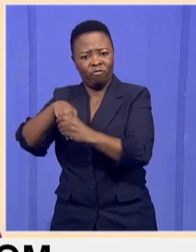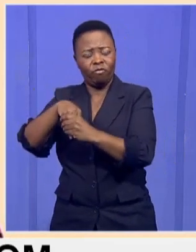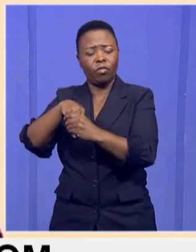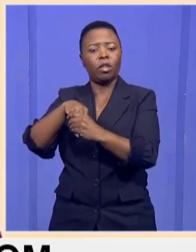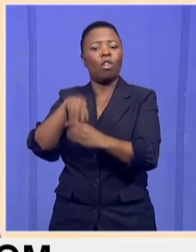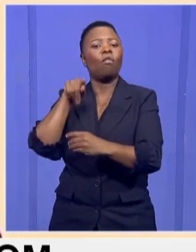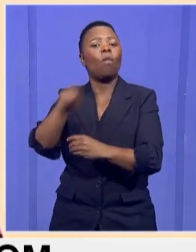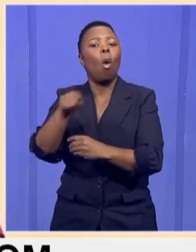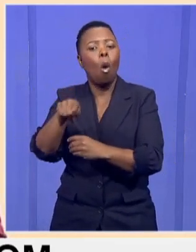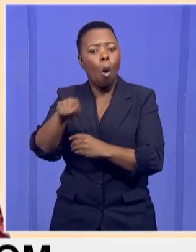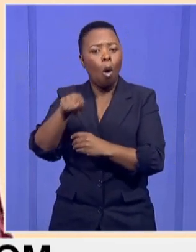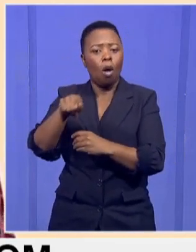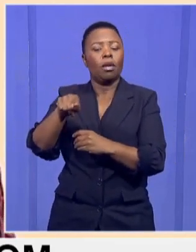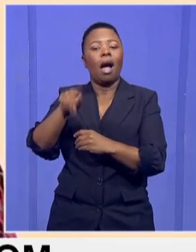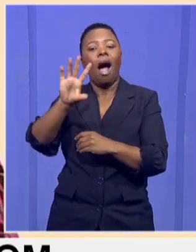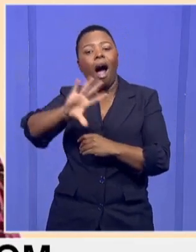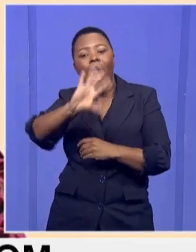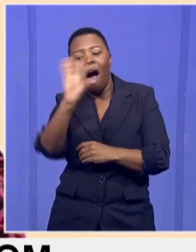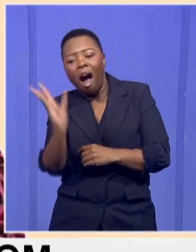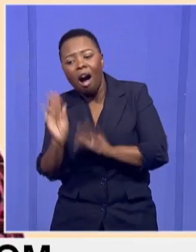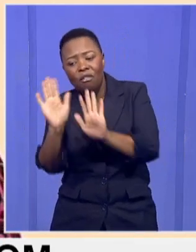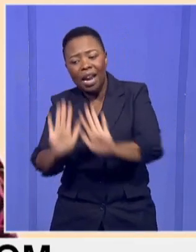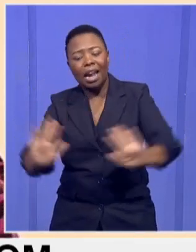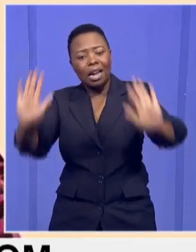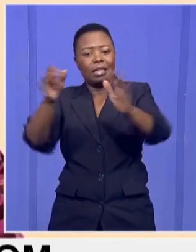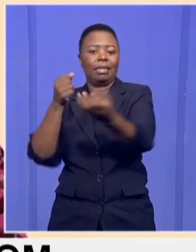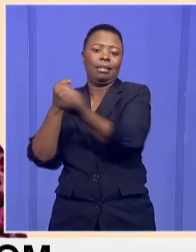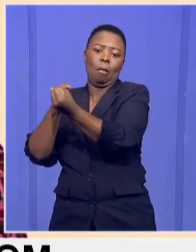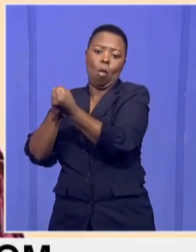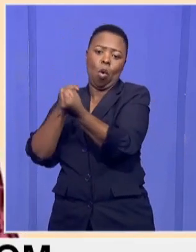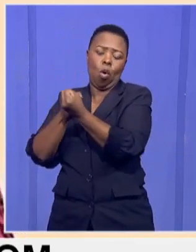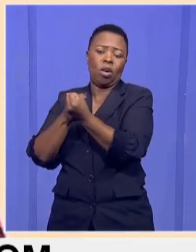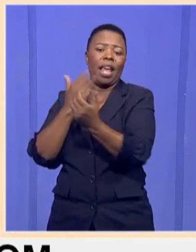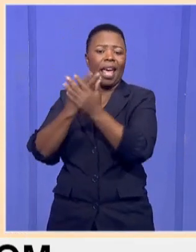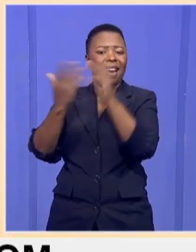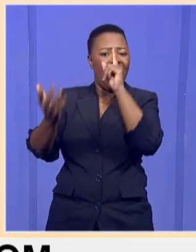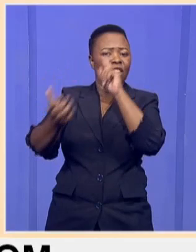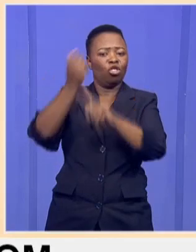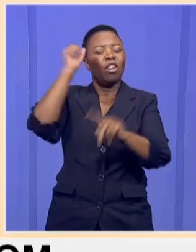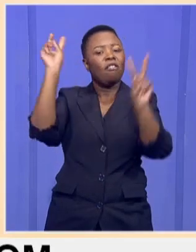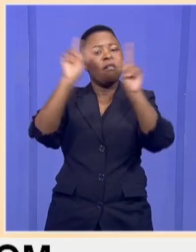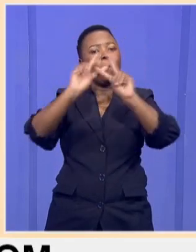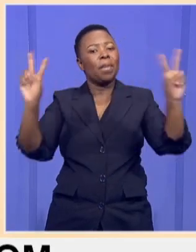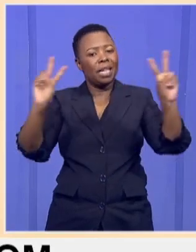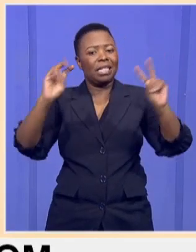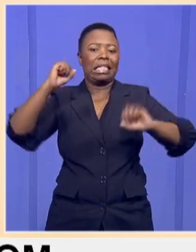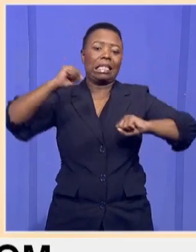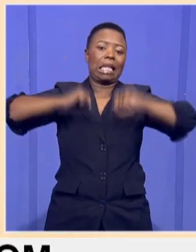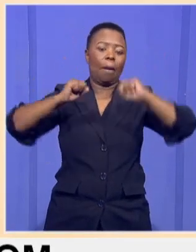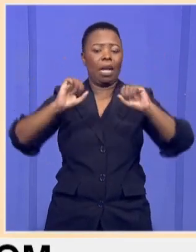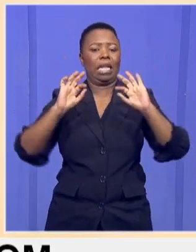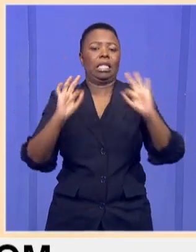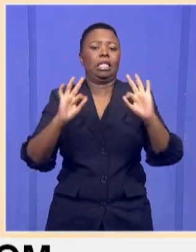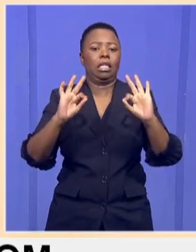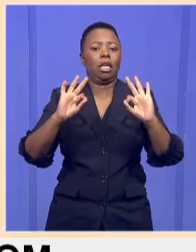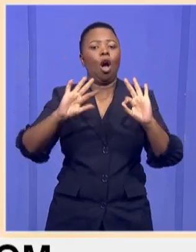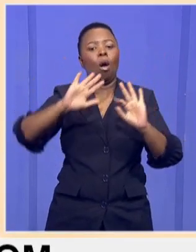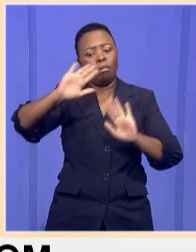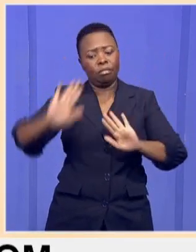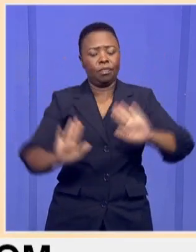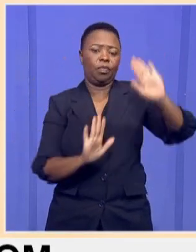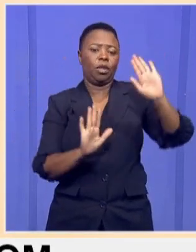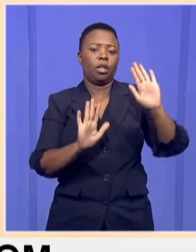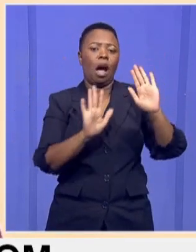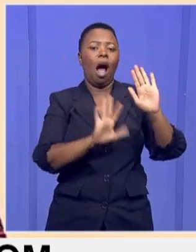Africans so that we achieve peace and stability on the continent, because that is the only way in which we